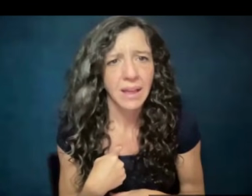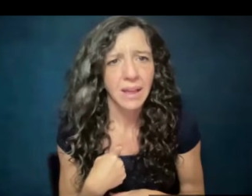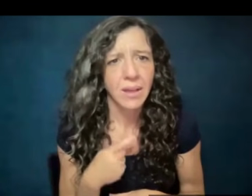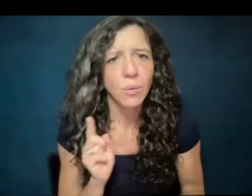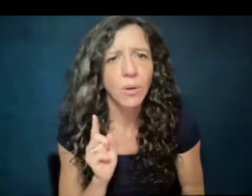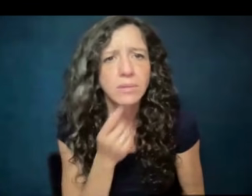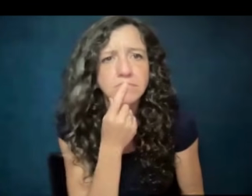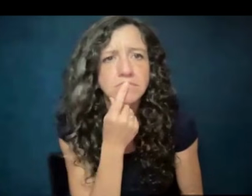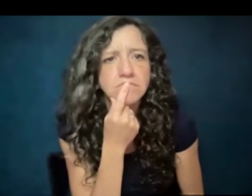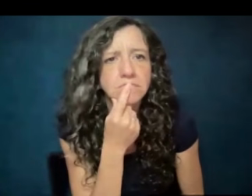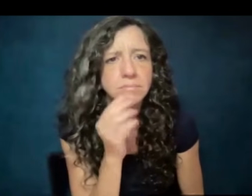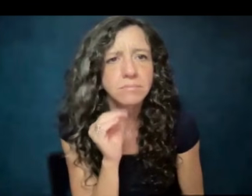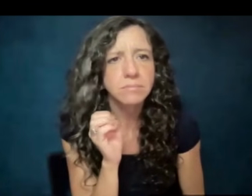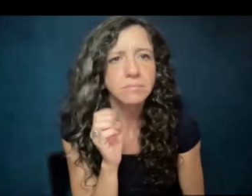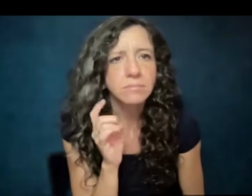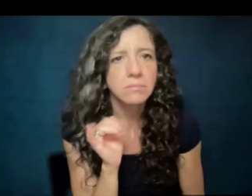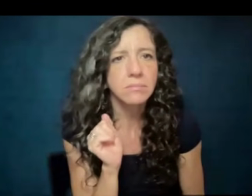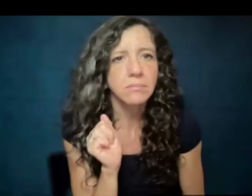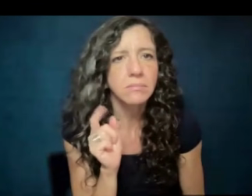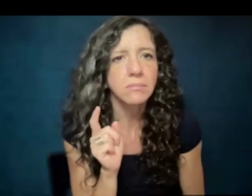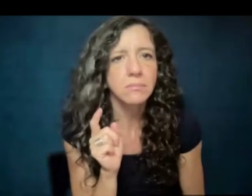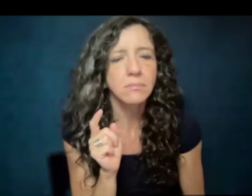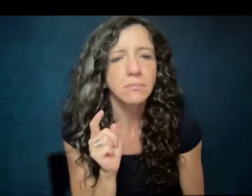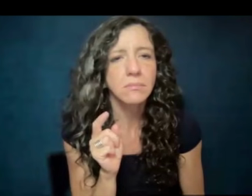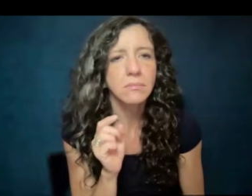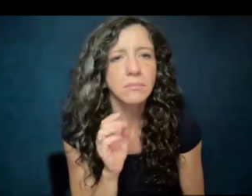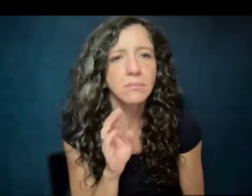Where are you, Medicaid buy-in?